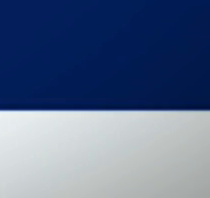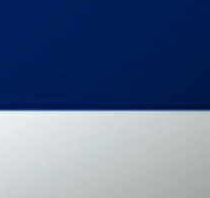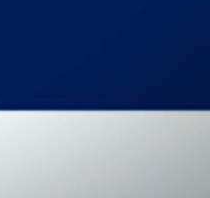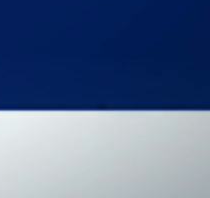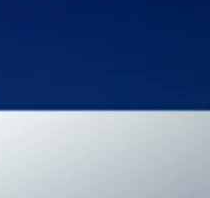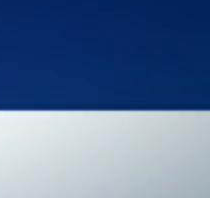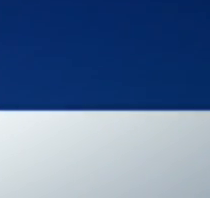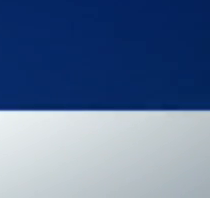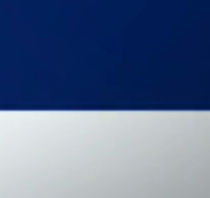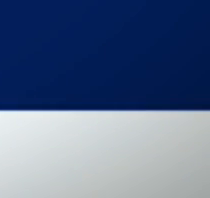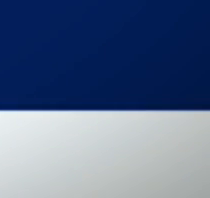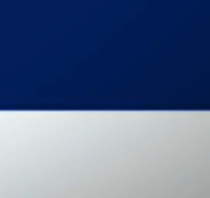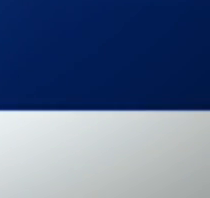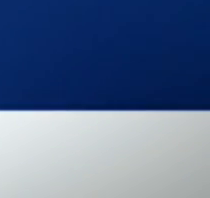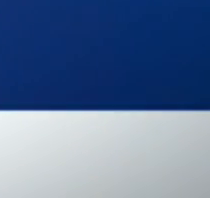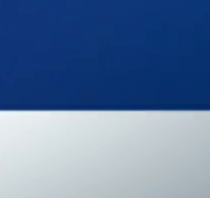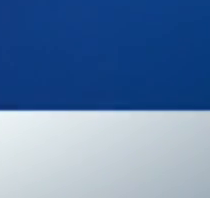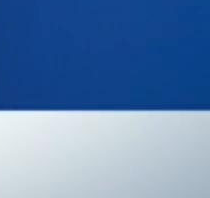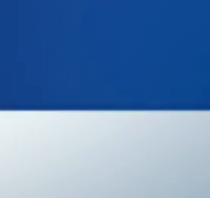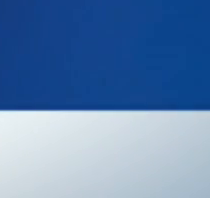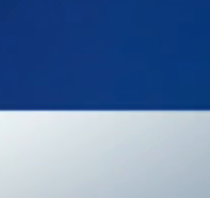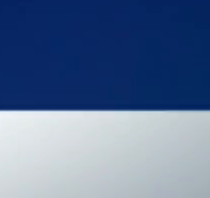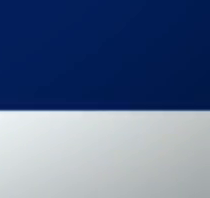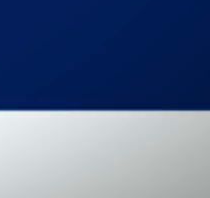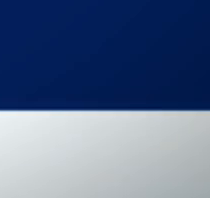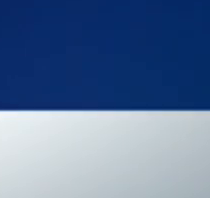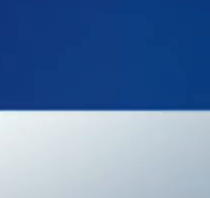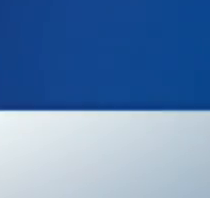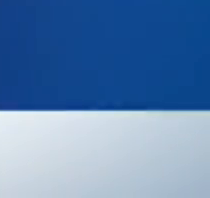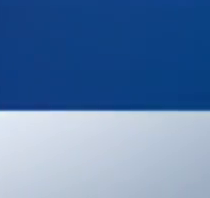Take a lowly view of yourself.